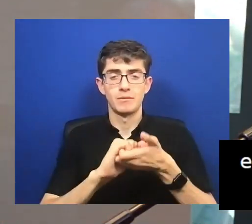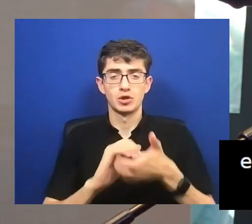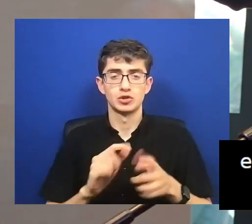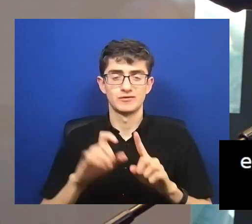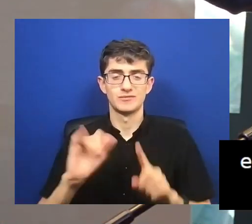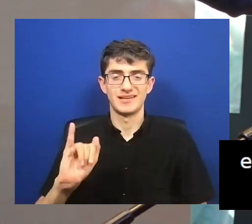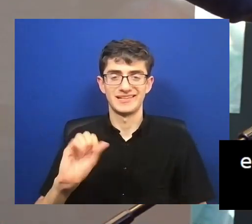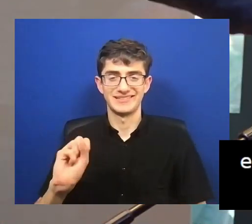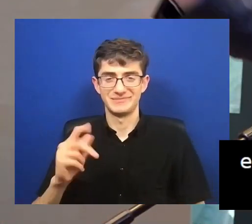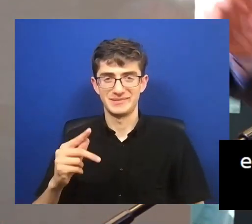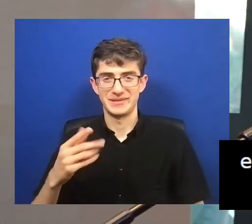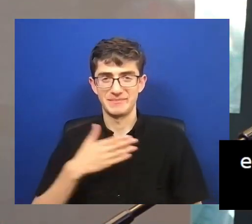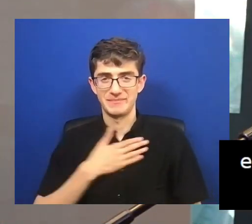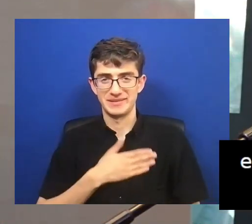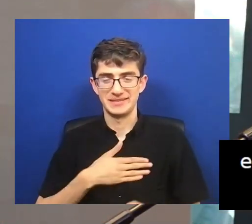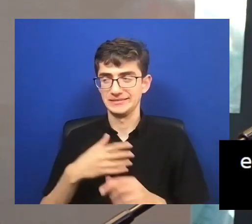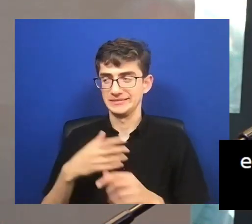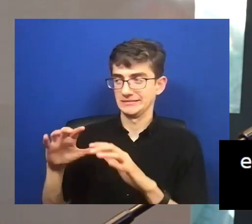to this side of the room.